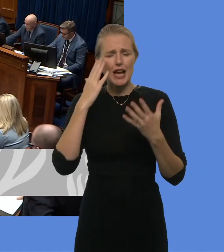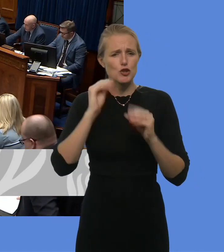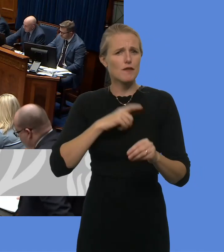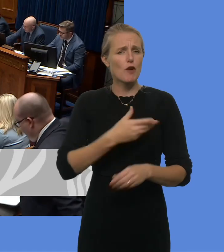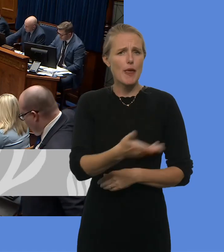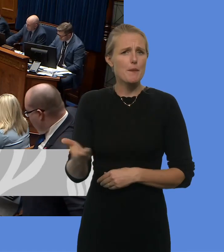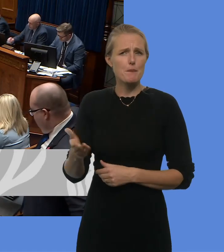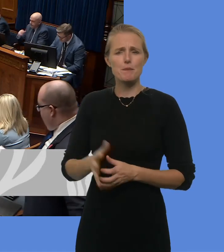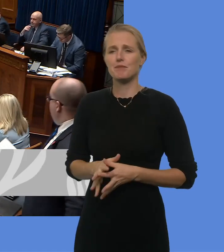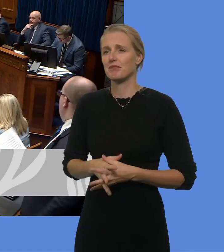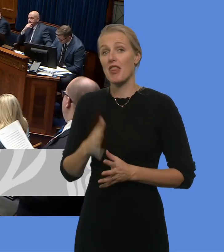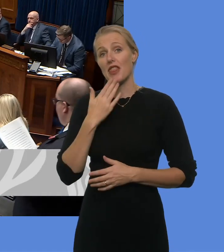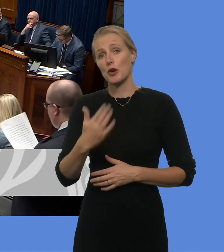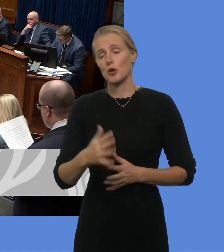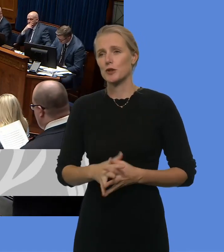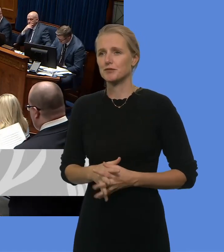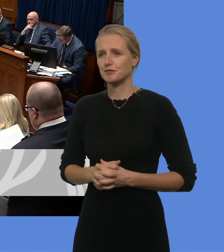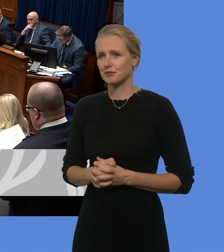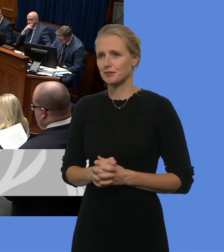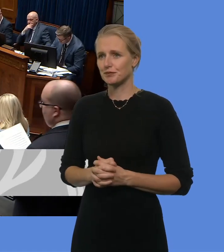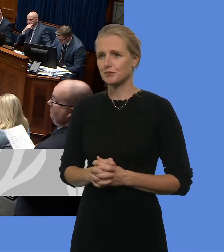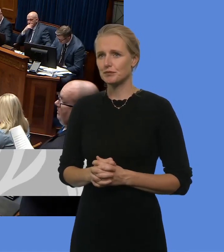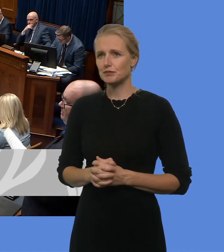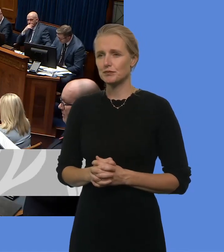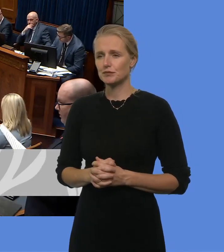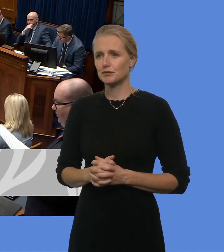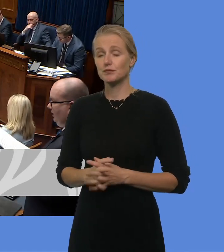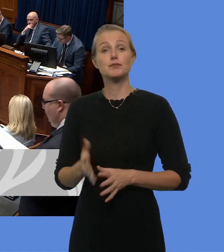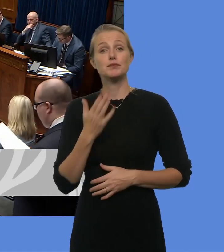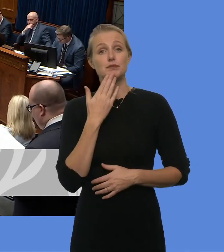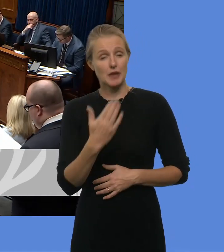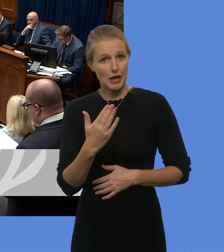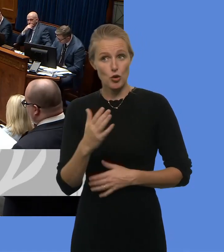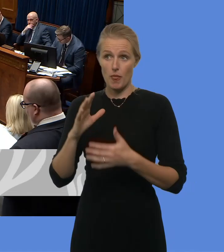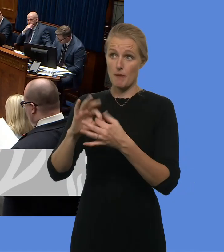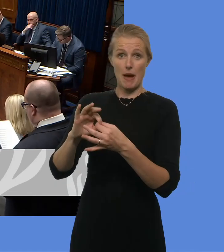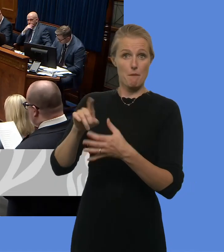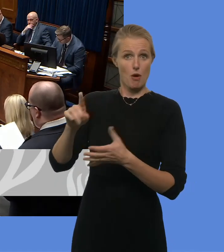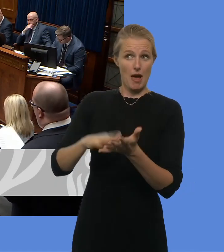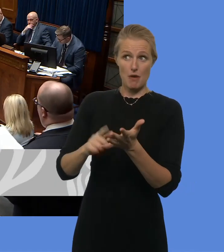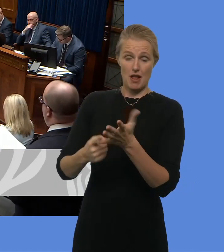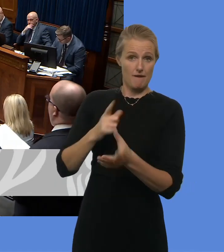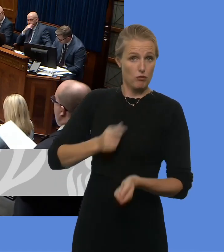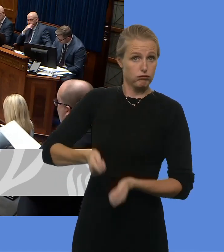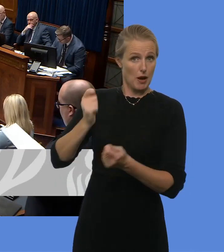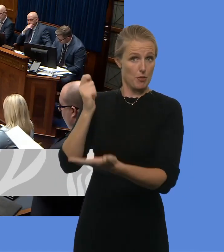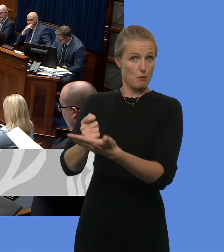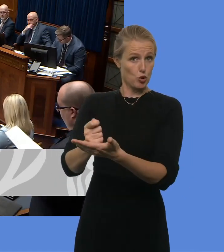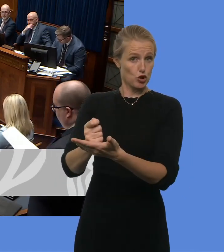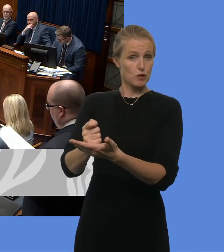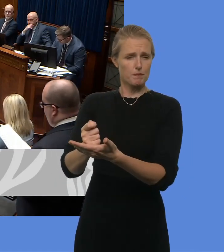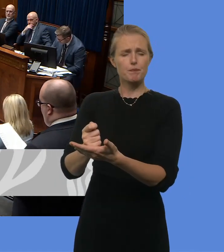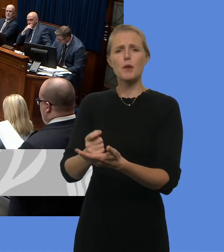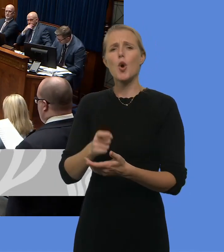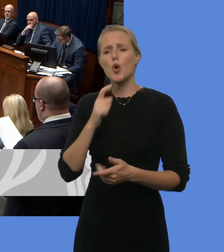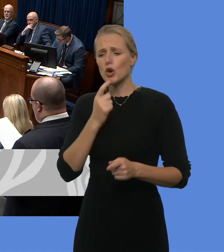David Brooks. Mr Deputy Speaker, and my thanks to the member for bringing the motion today. All of us speaking to this motion today